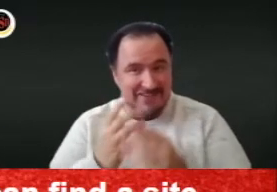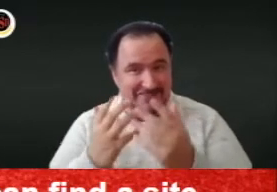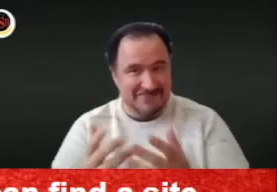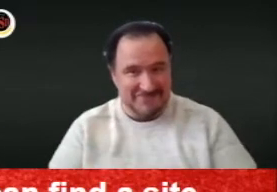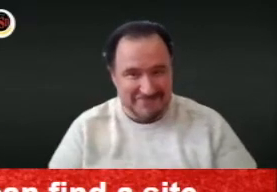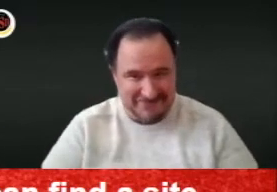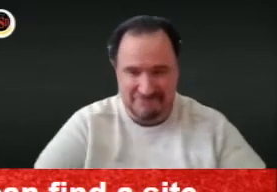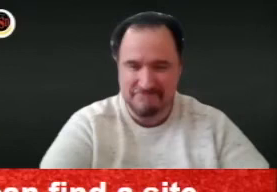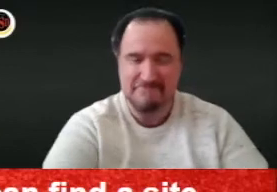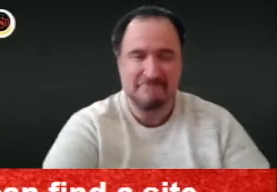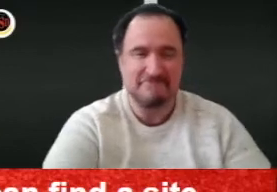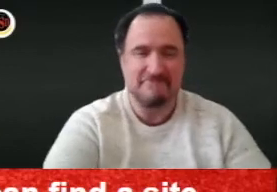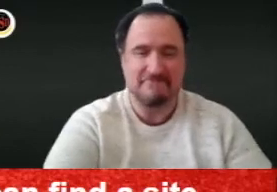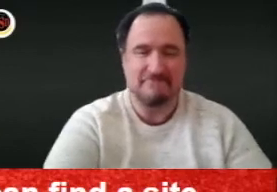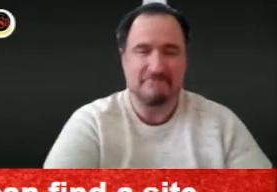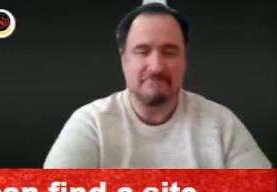right?